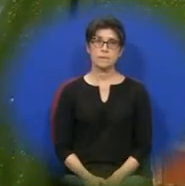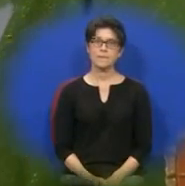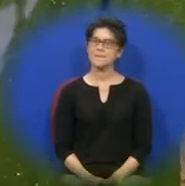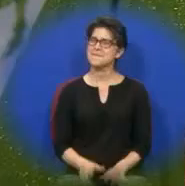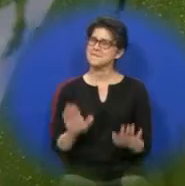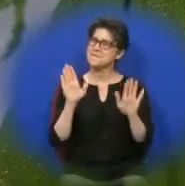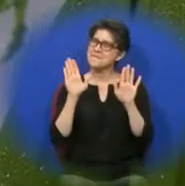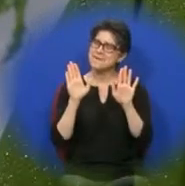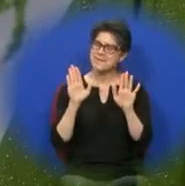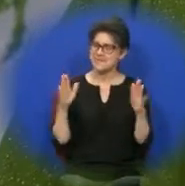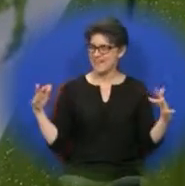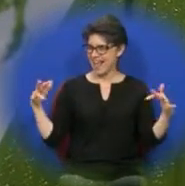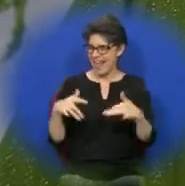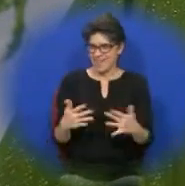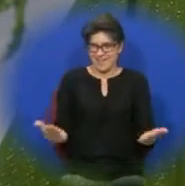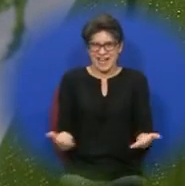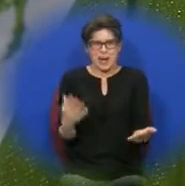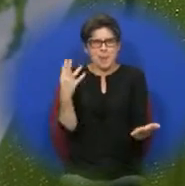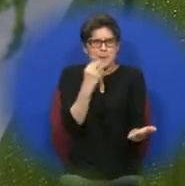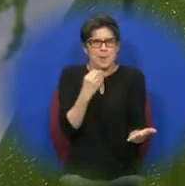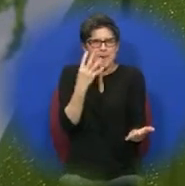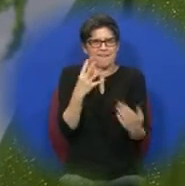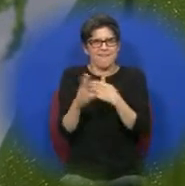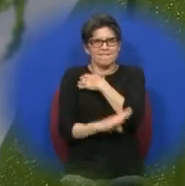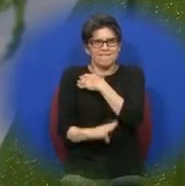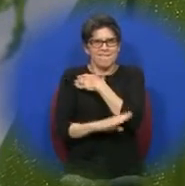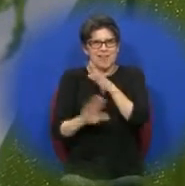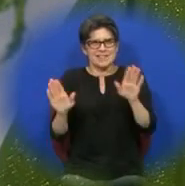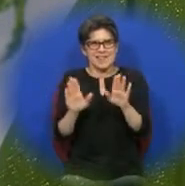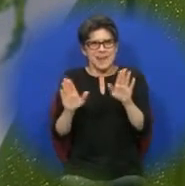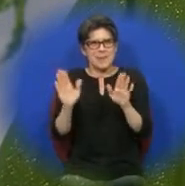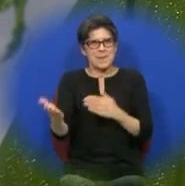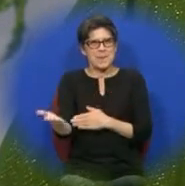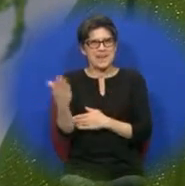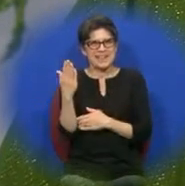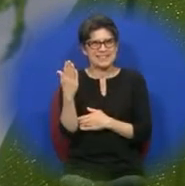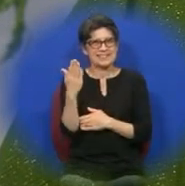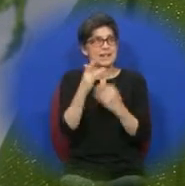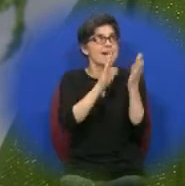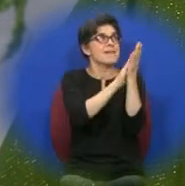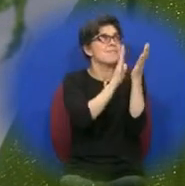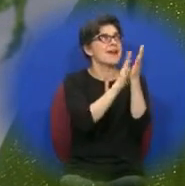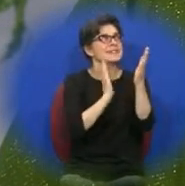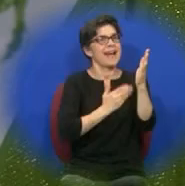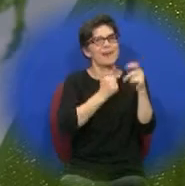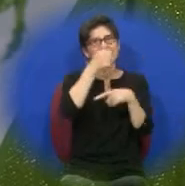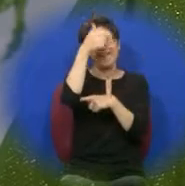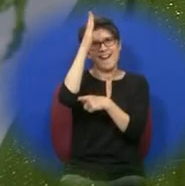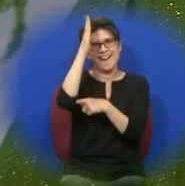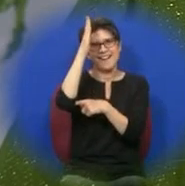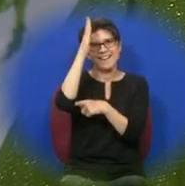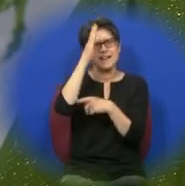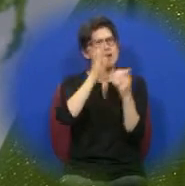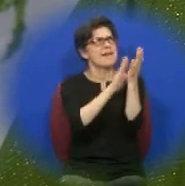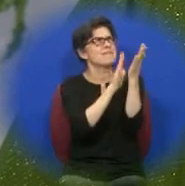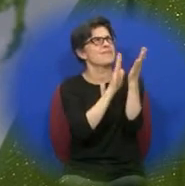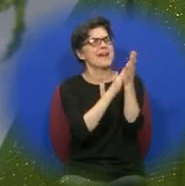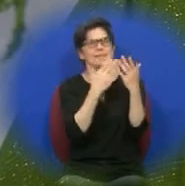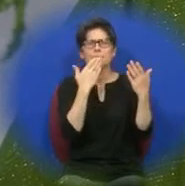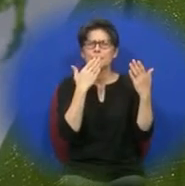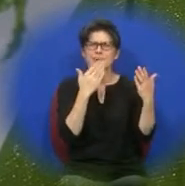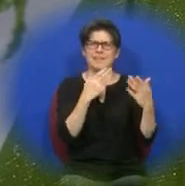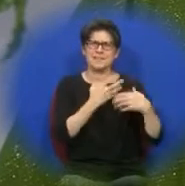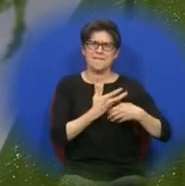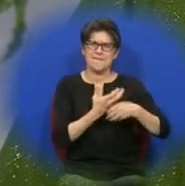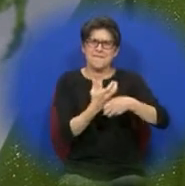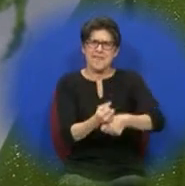Wonderful to gather in this beautiful fall Sunday morning in praise of our God, in praise of the goodness of the faith